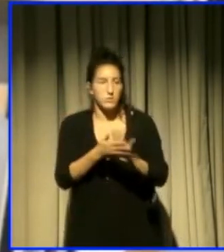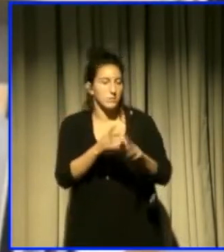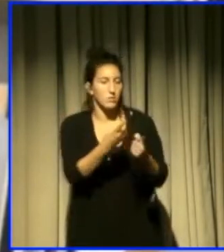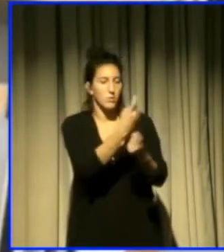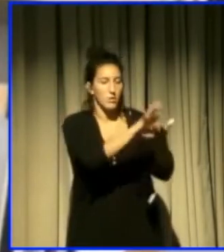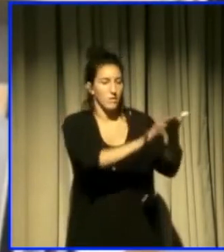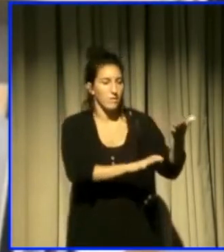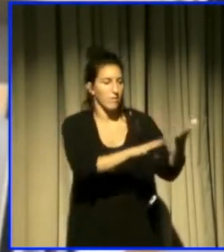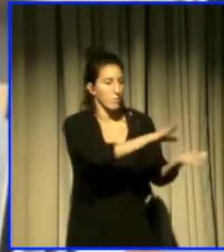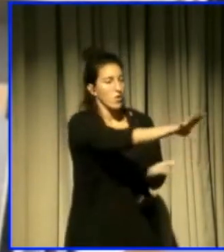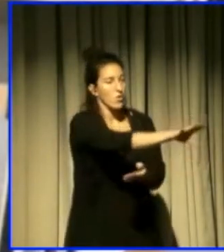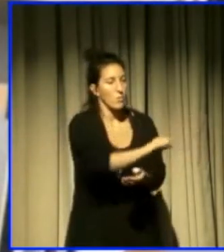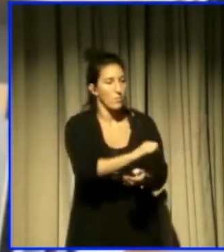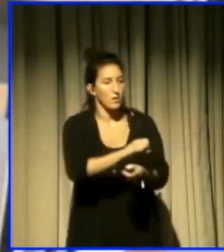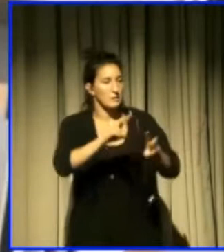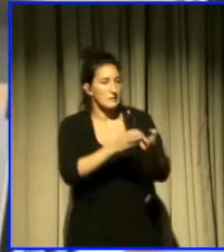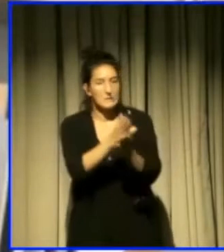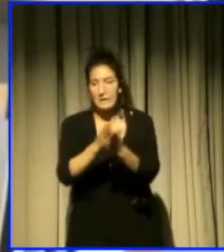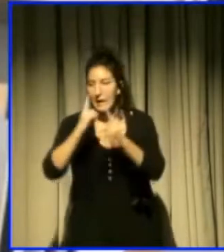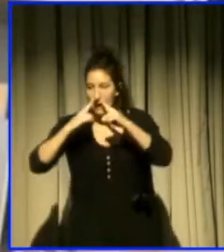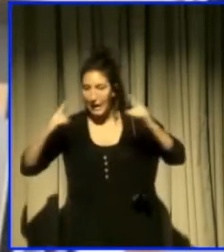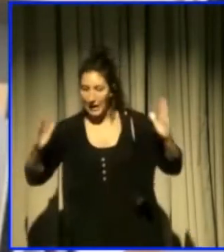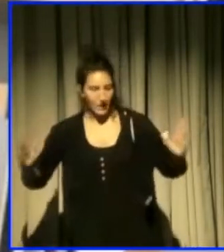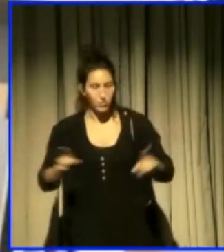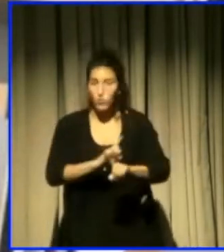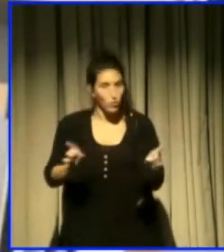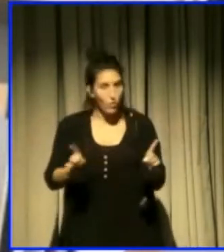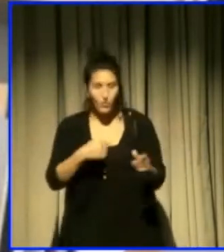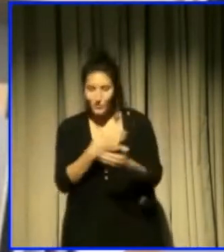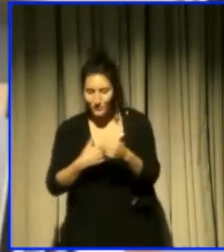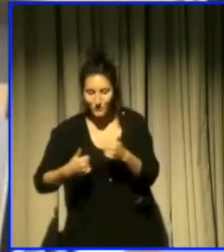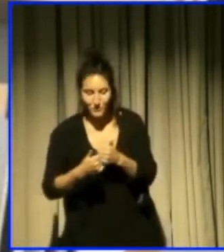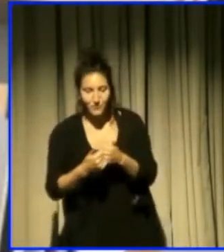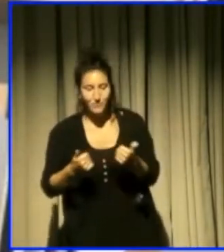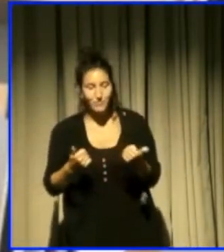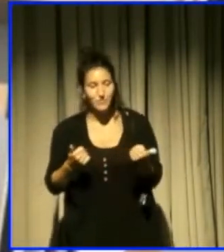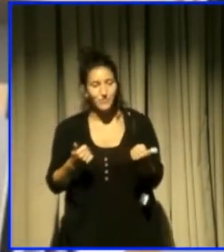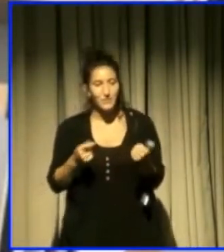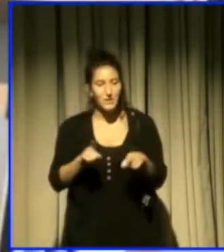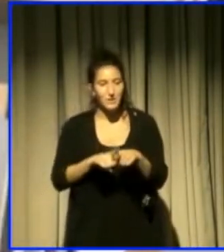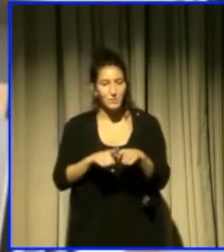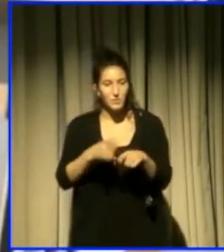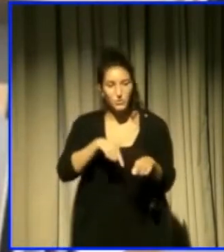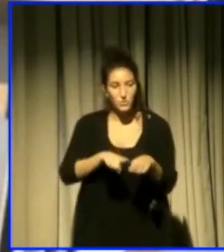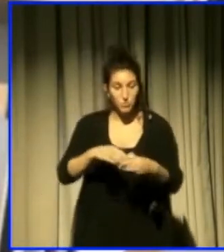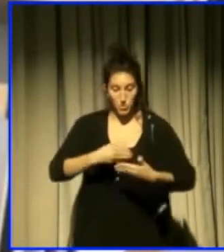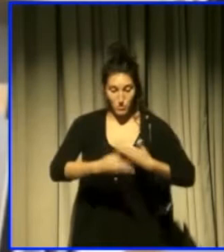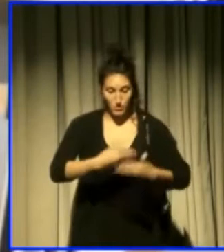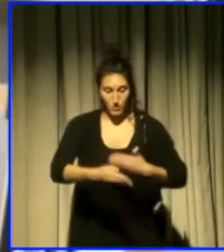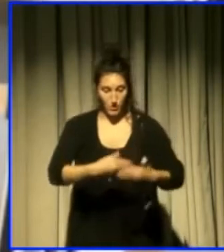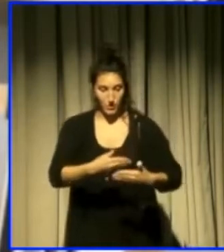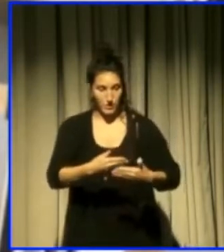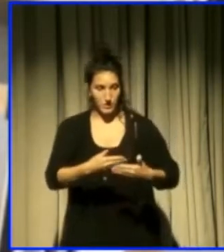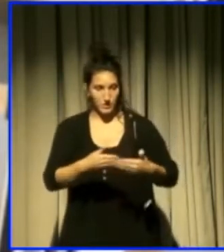much an advocate of you also going through the process of trend research at least once to understand how it works.